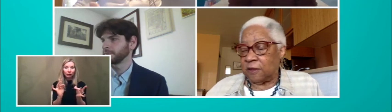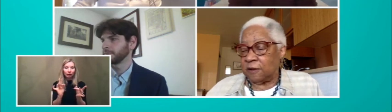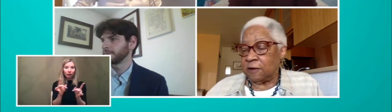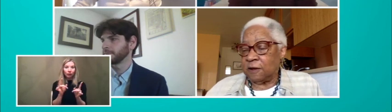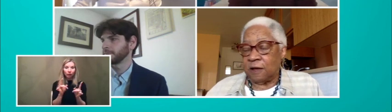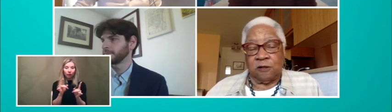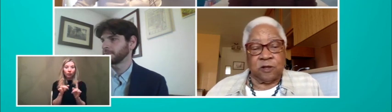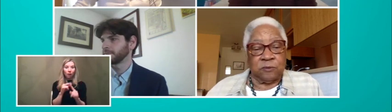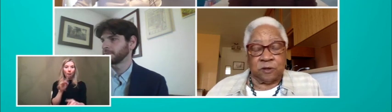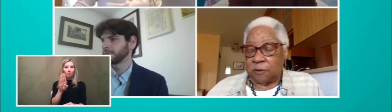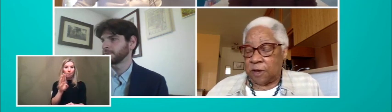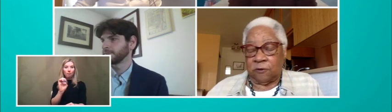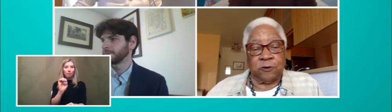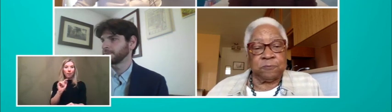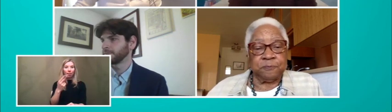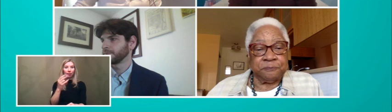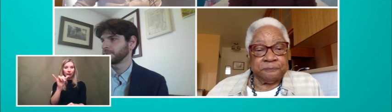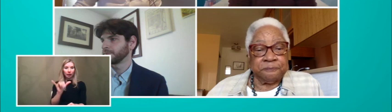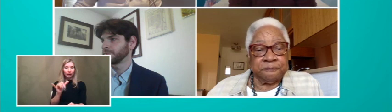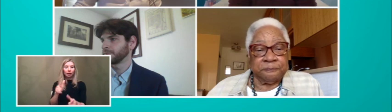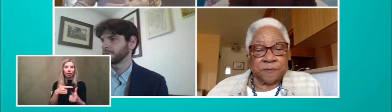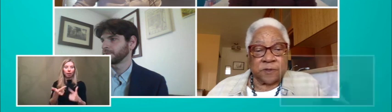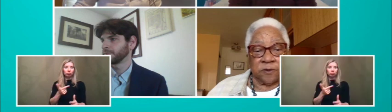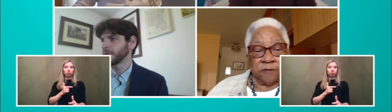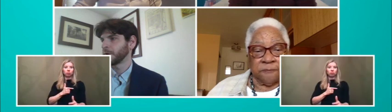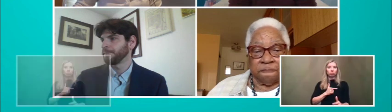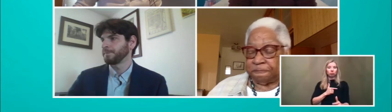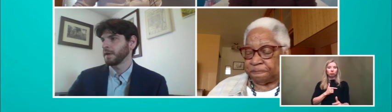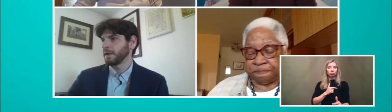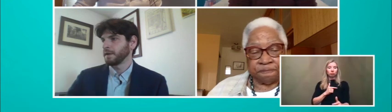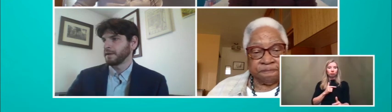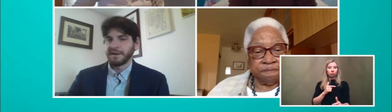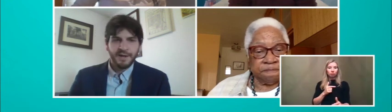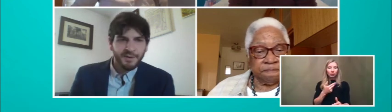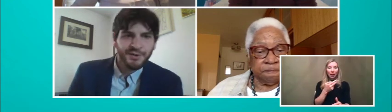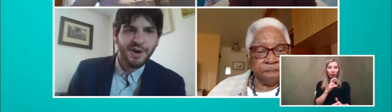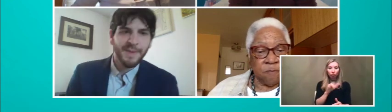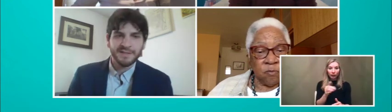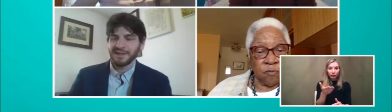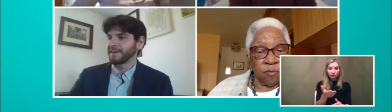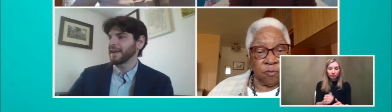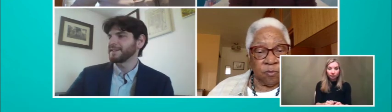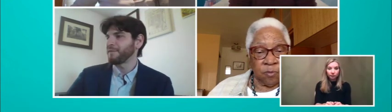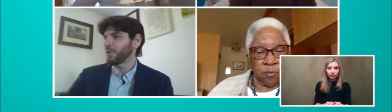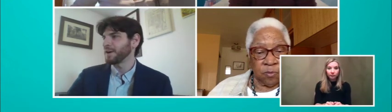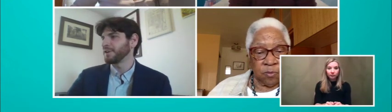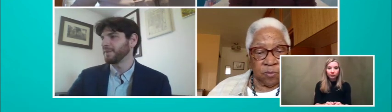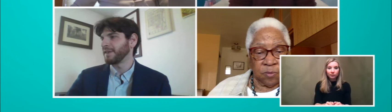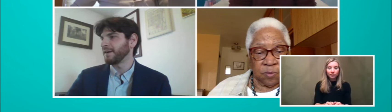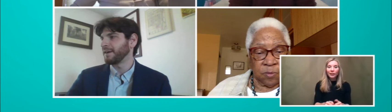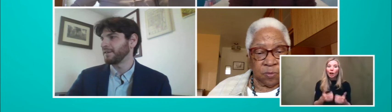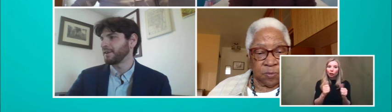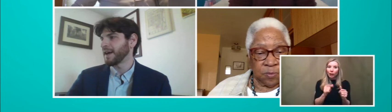and then i'll come come back on so henry okay and we're doing our best to get to every